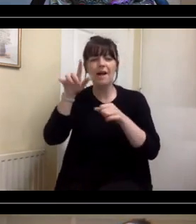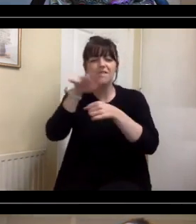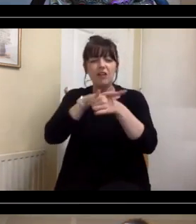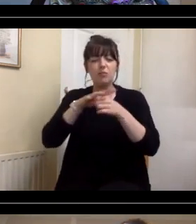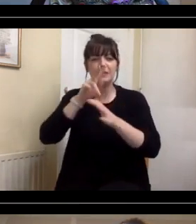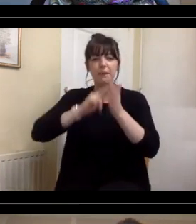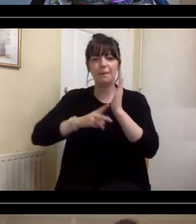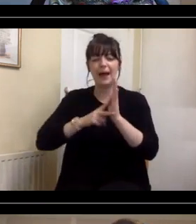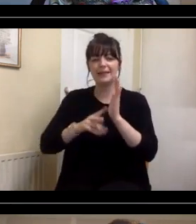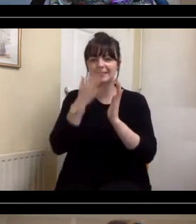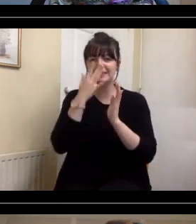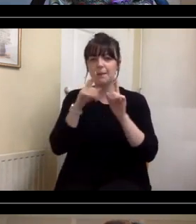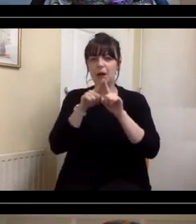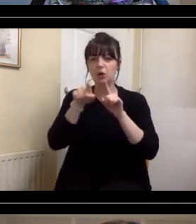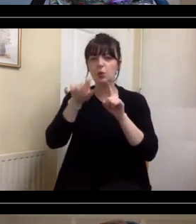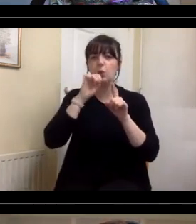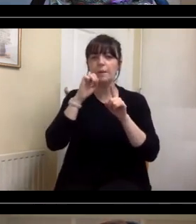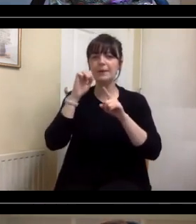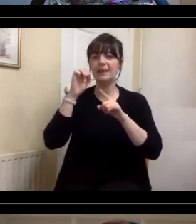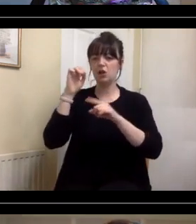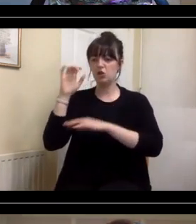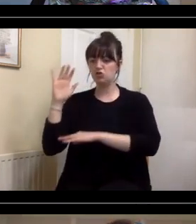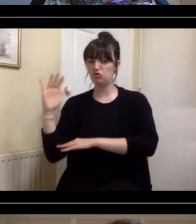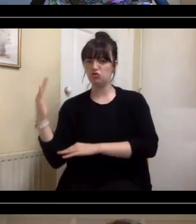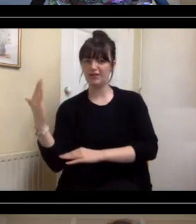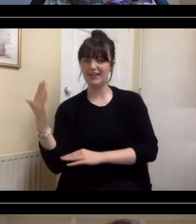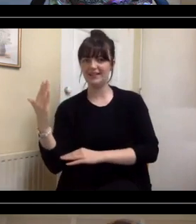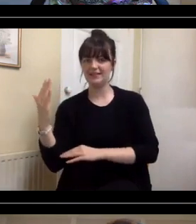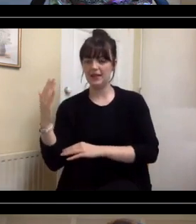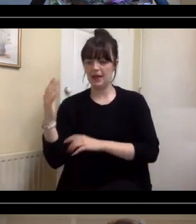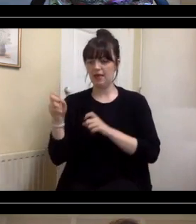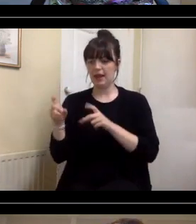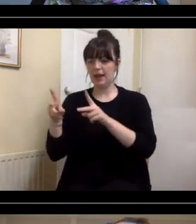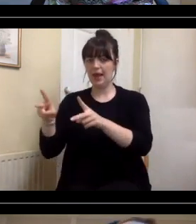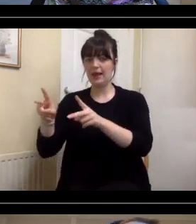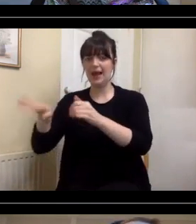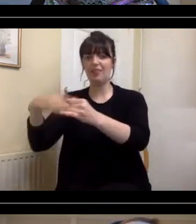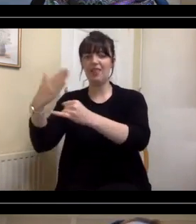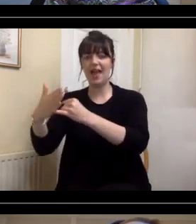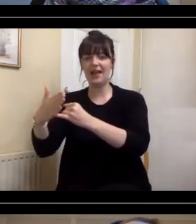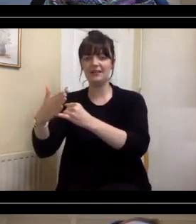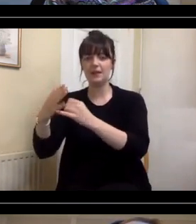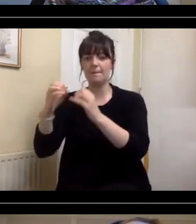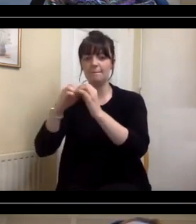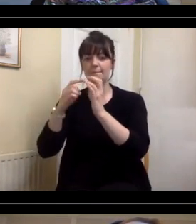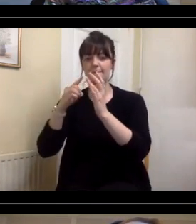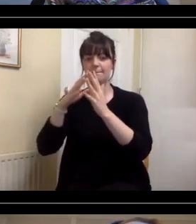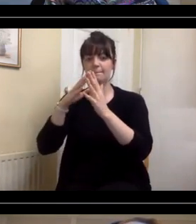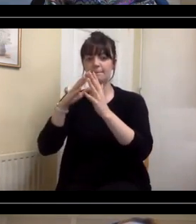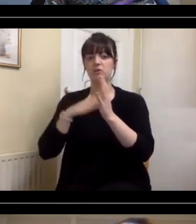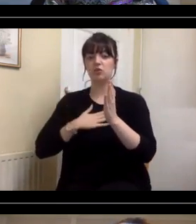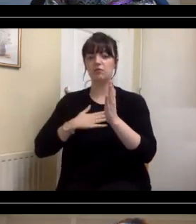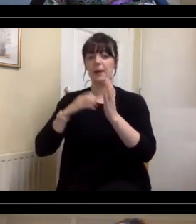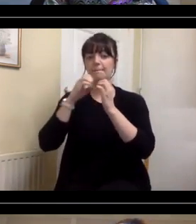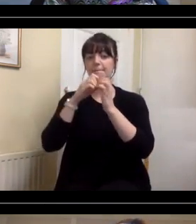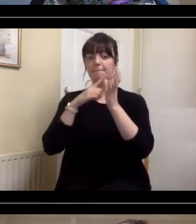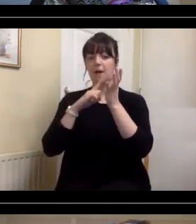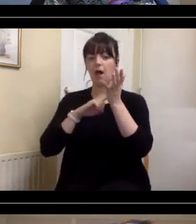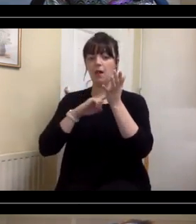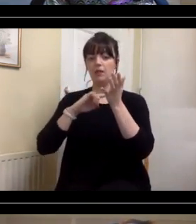like you're going to be planting trees at the bottom of Bowsden Lane in Shoreham. Can you confirm that?